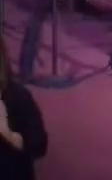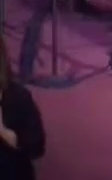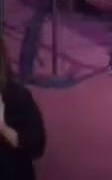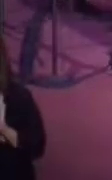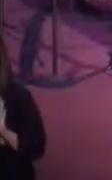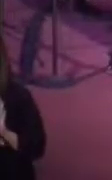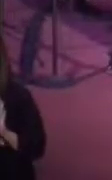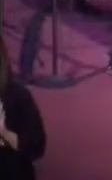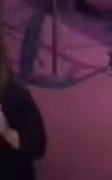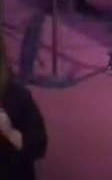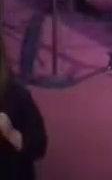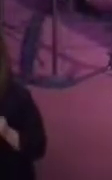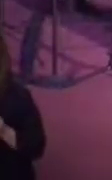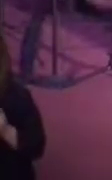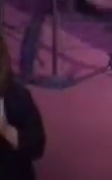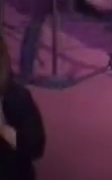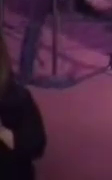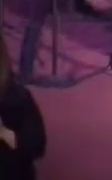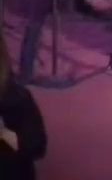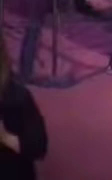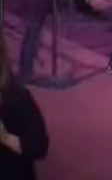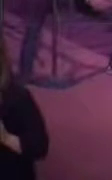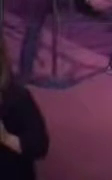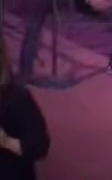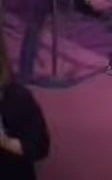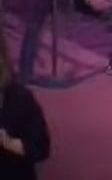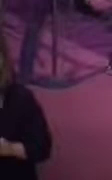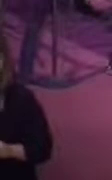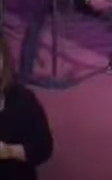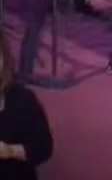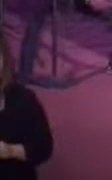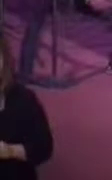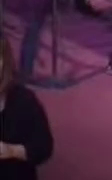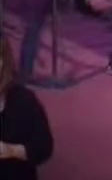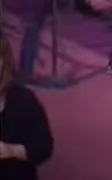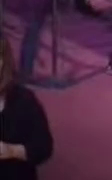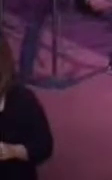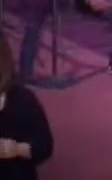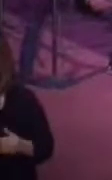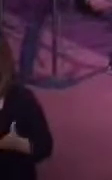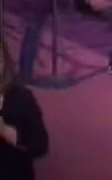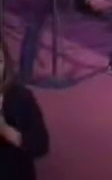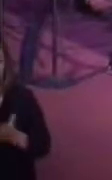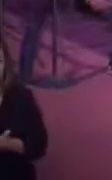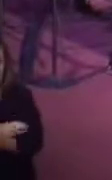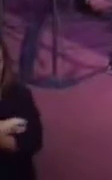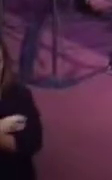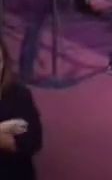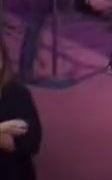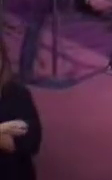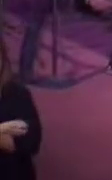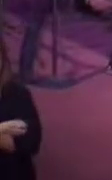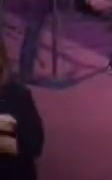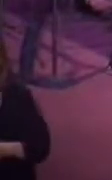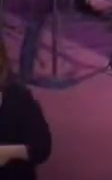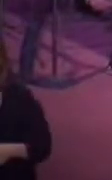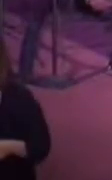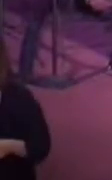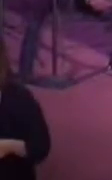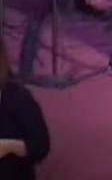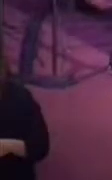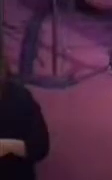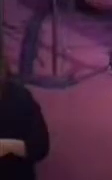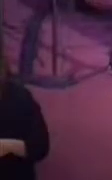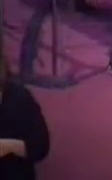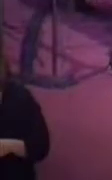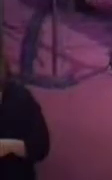see, the simple truth is that if Babylon had not arisen to power, the nation of Judah would have never come under their control. If